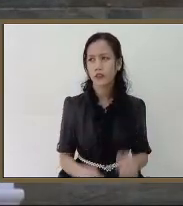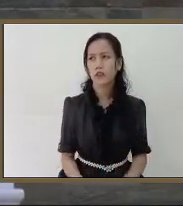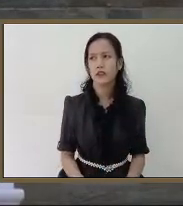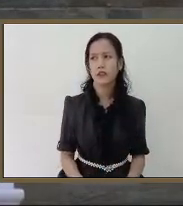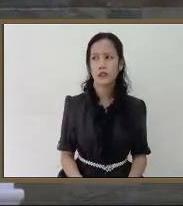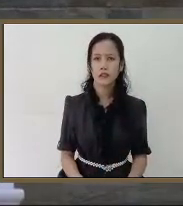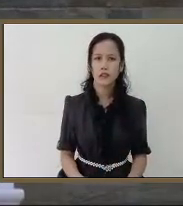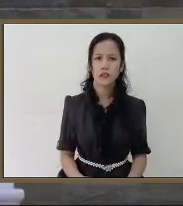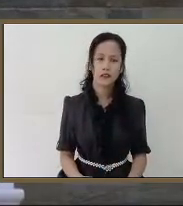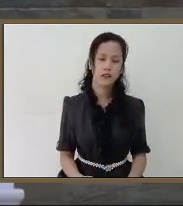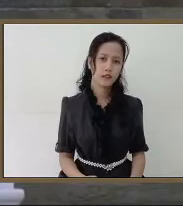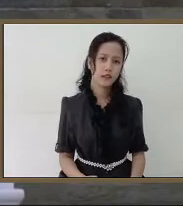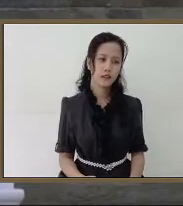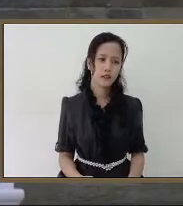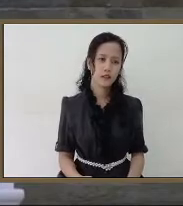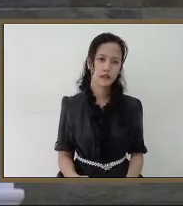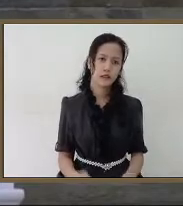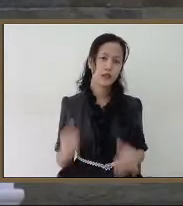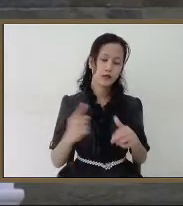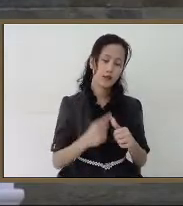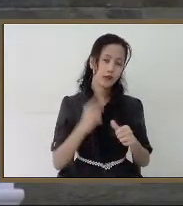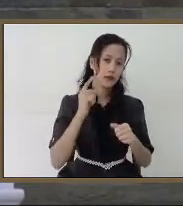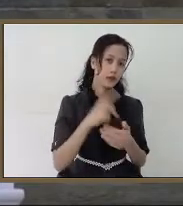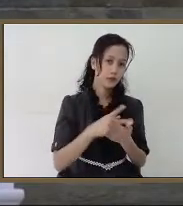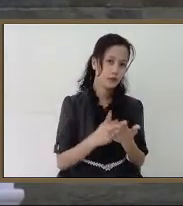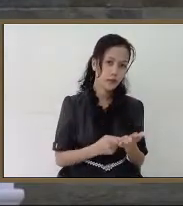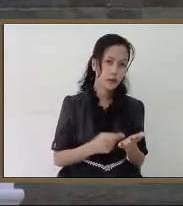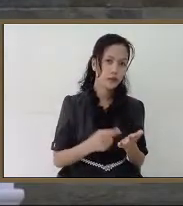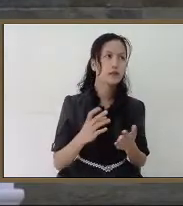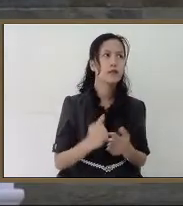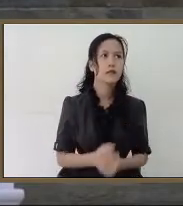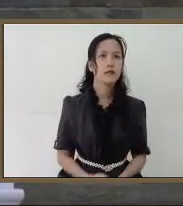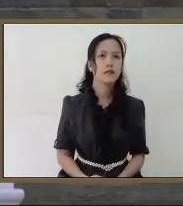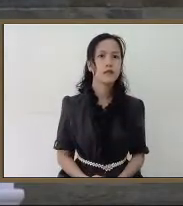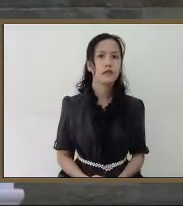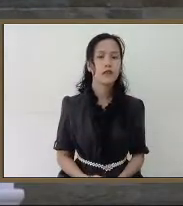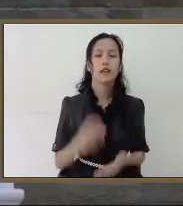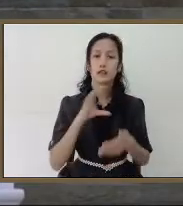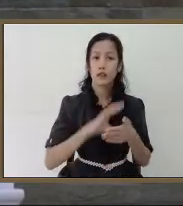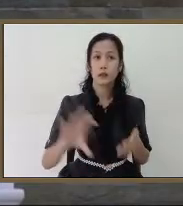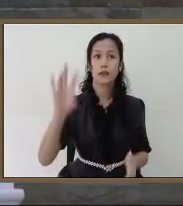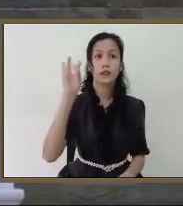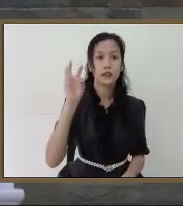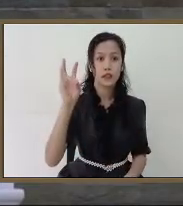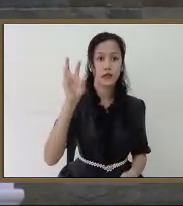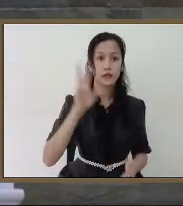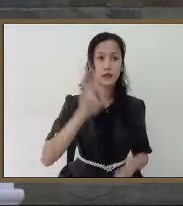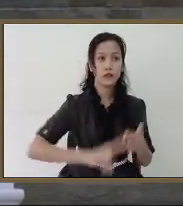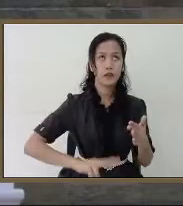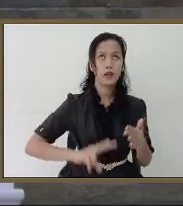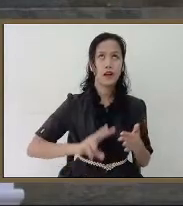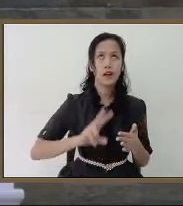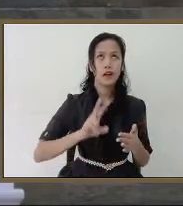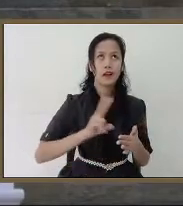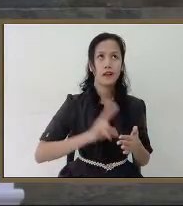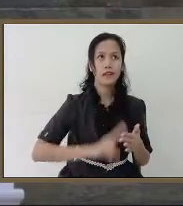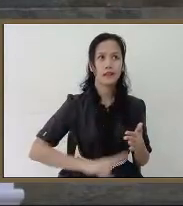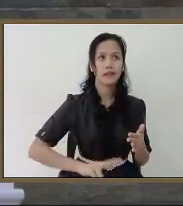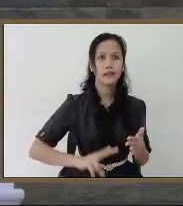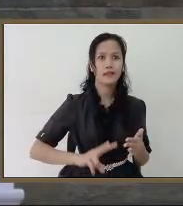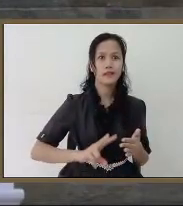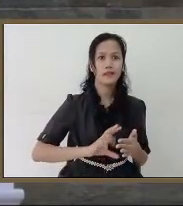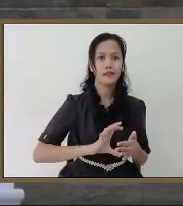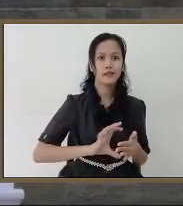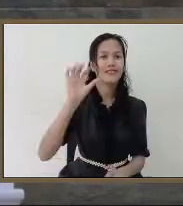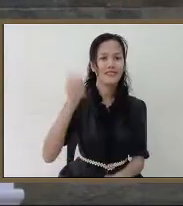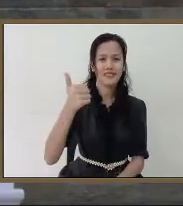Sa first part na stage 2 ng Book of Ezra, chapter 7, verse number 10, yung binasa po natin, it is